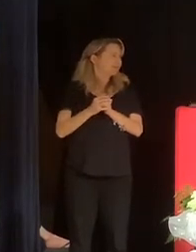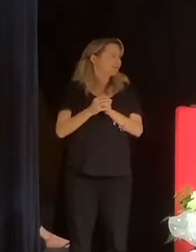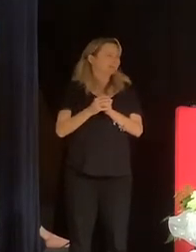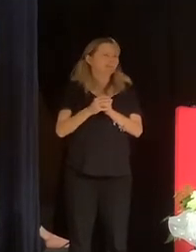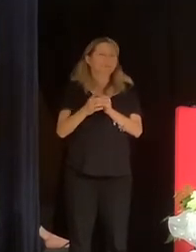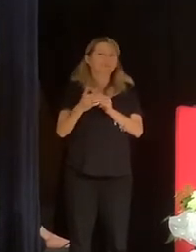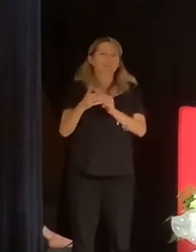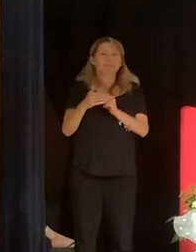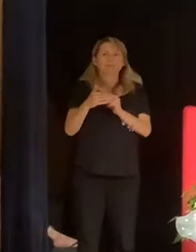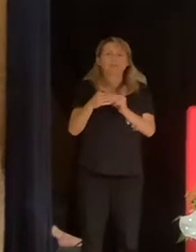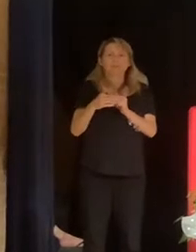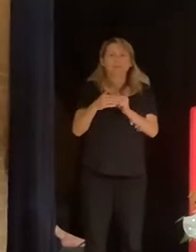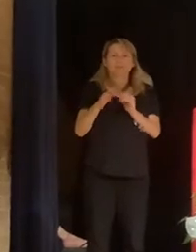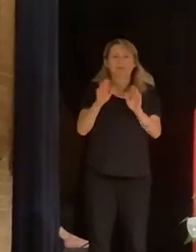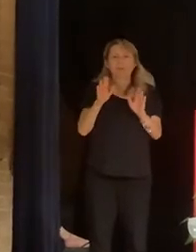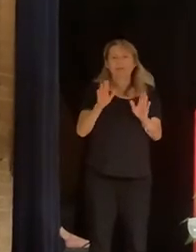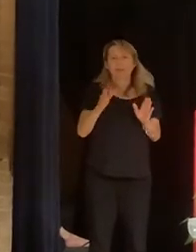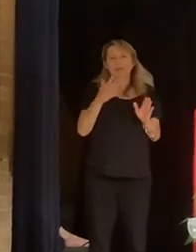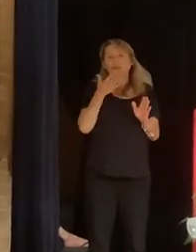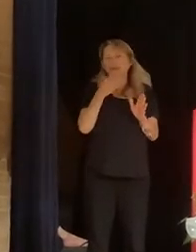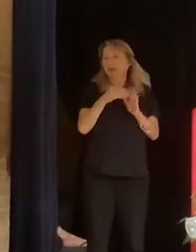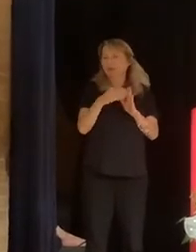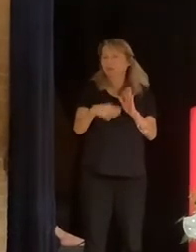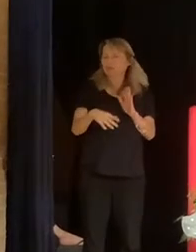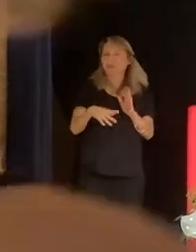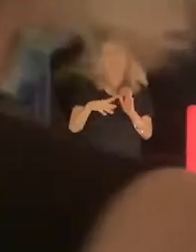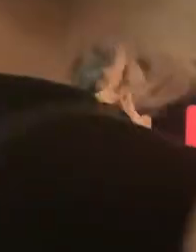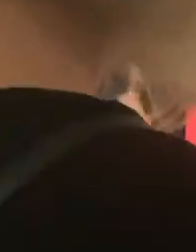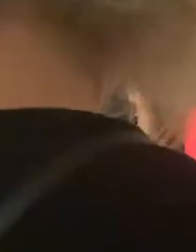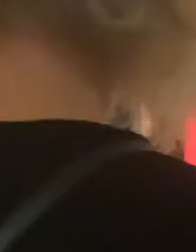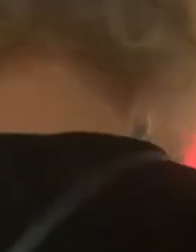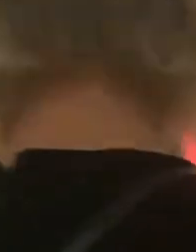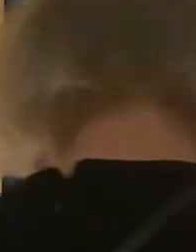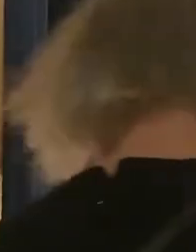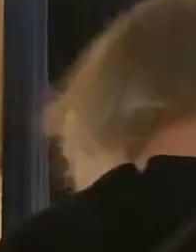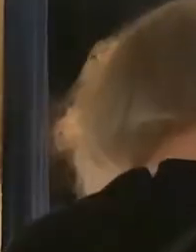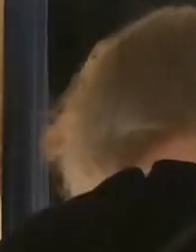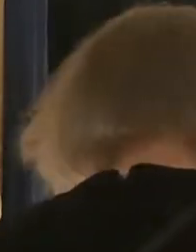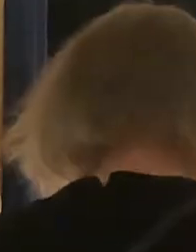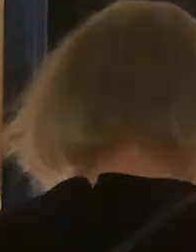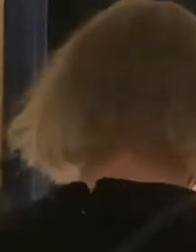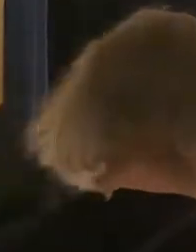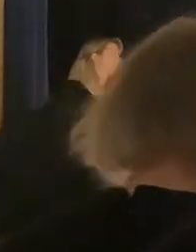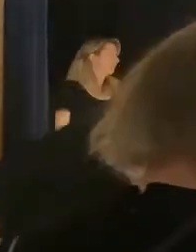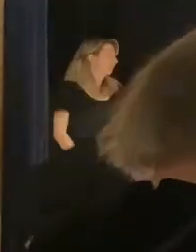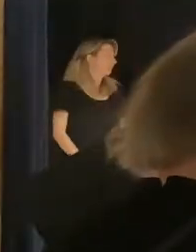appreciate them. They are good students and they achieve a lot.